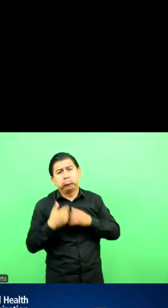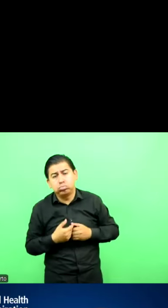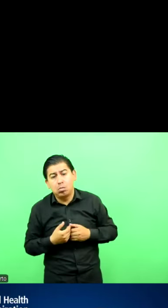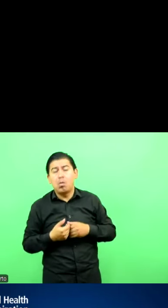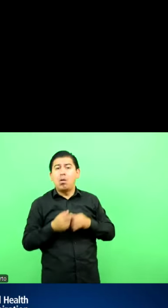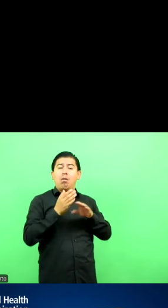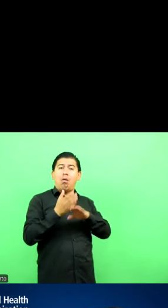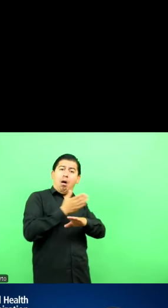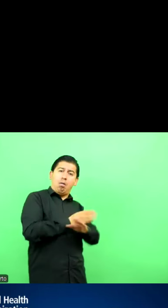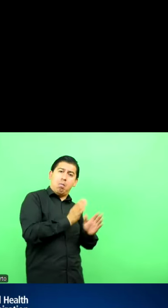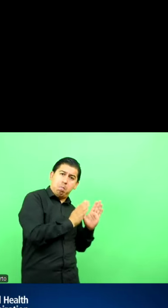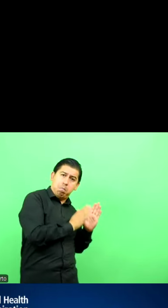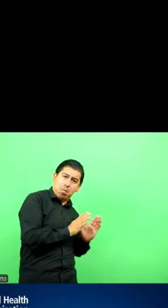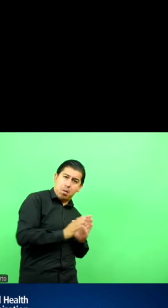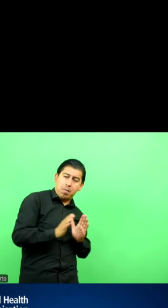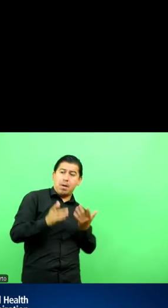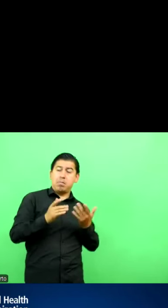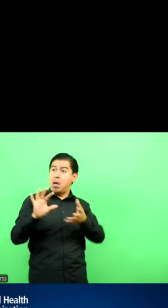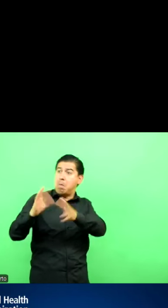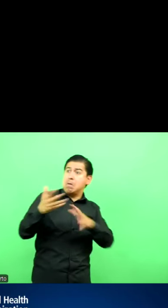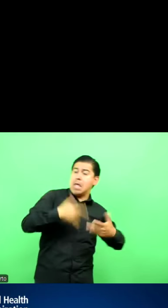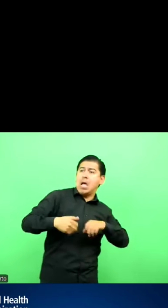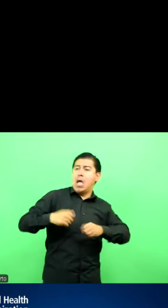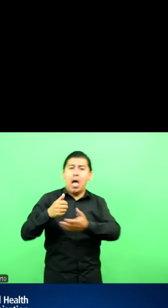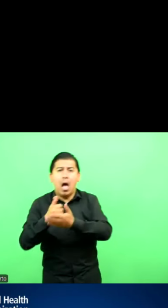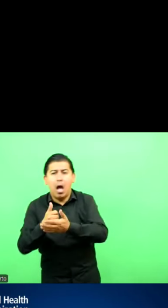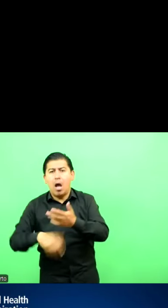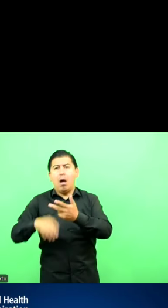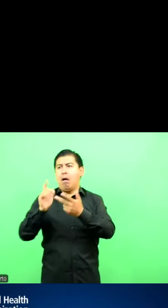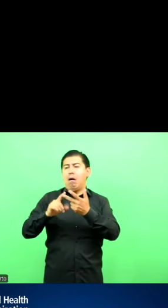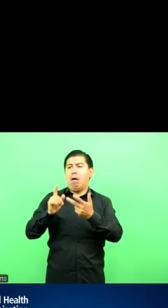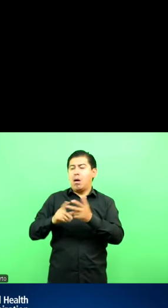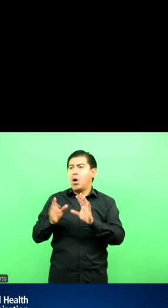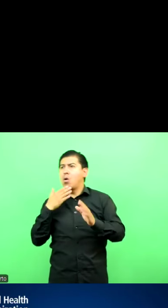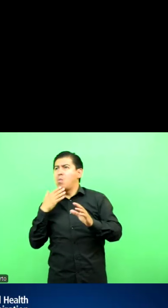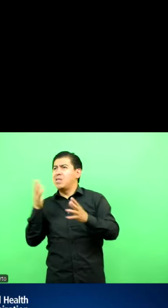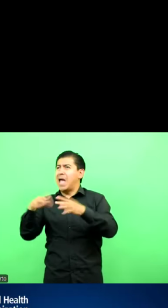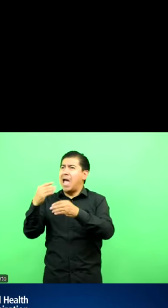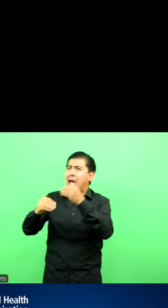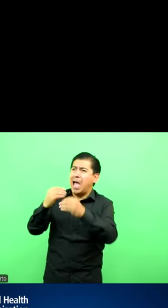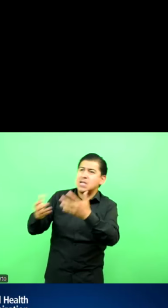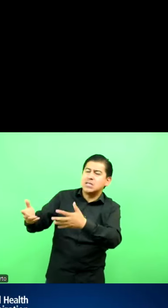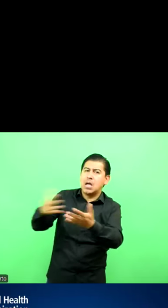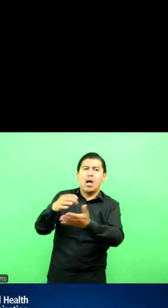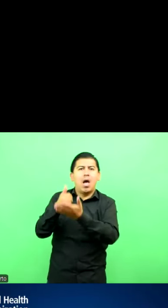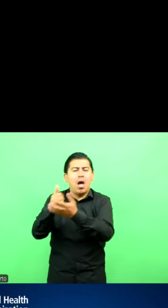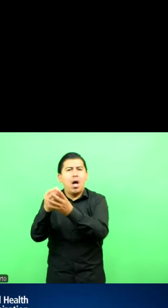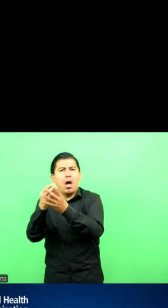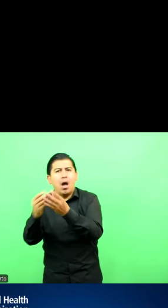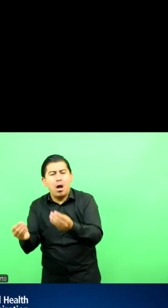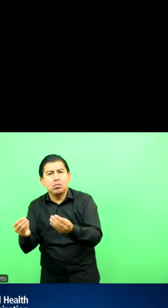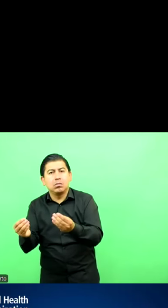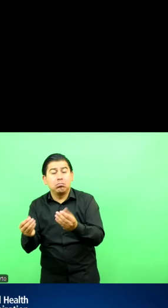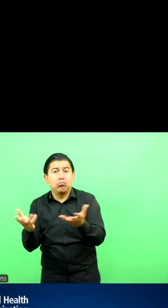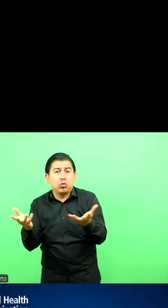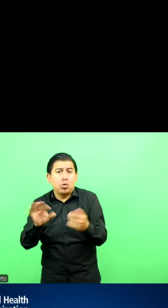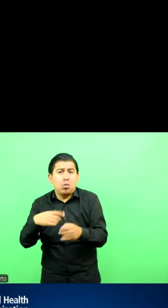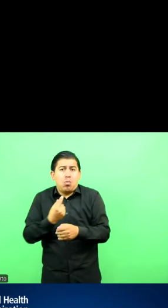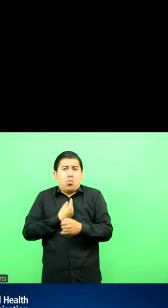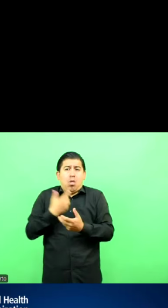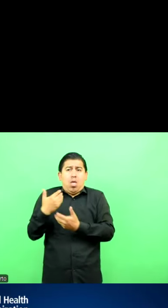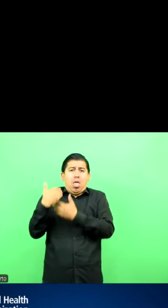distribute the task and work together. This is the only way to approach this issue, because there is no other alternative but